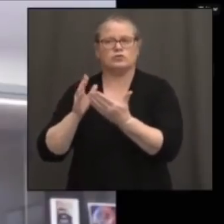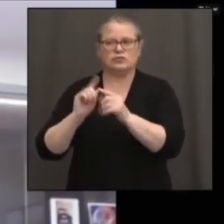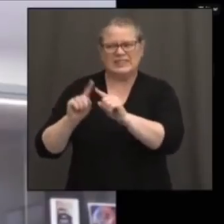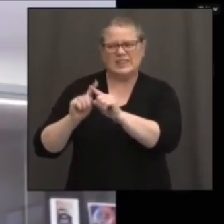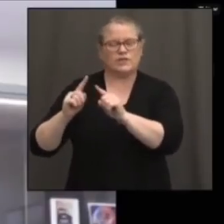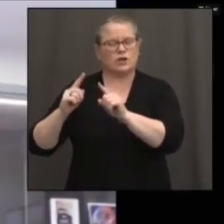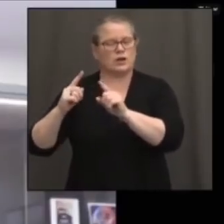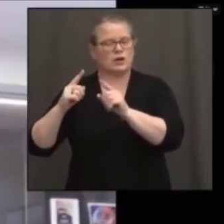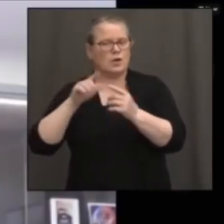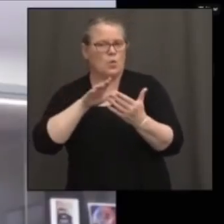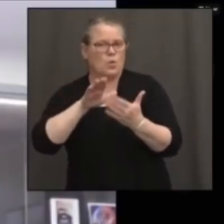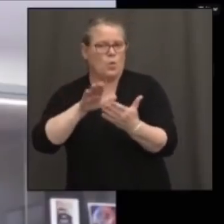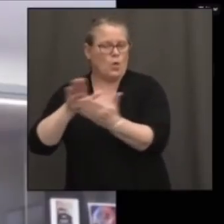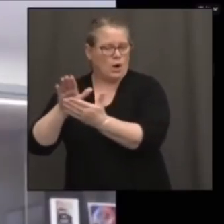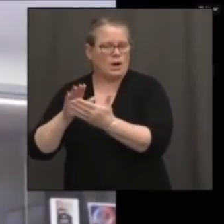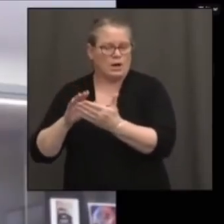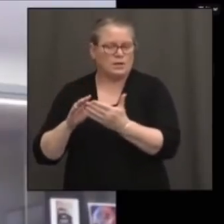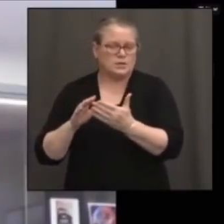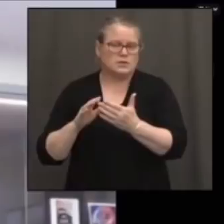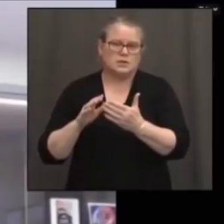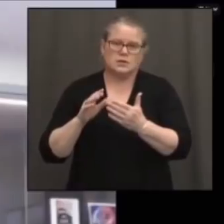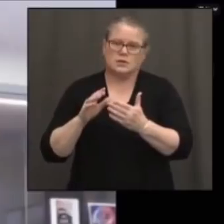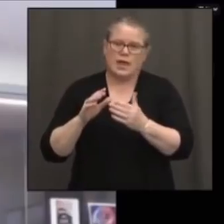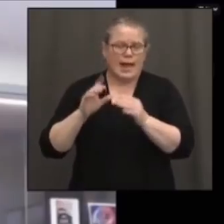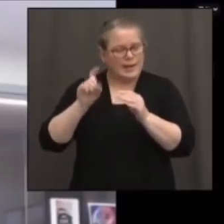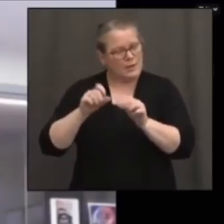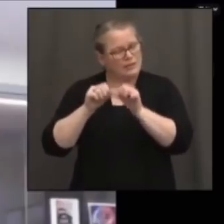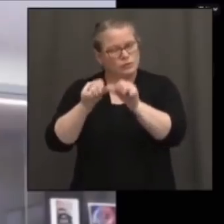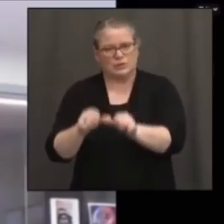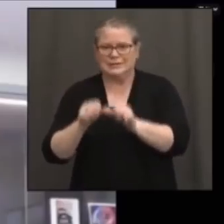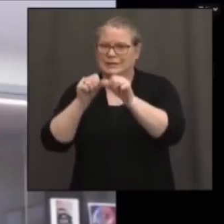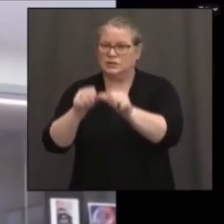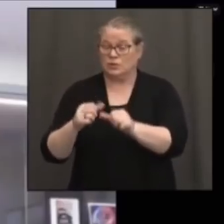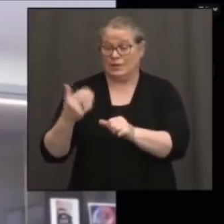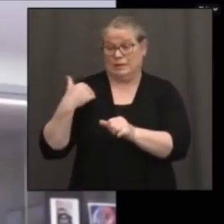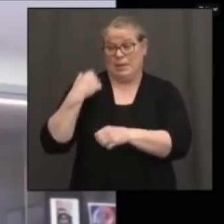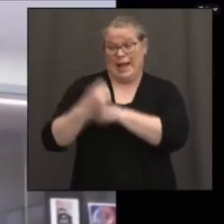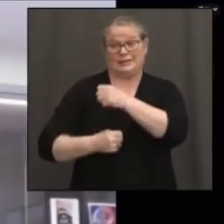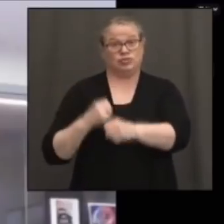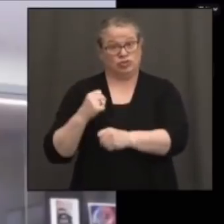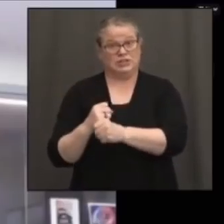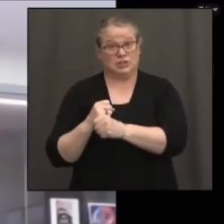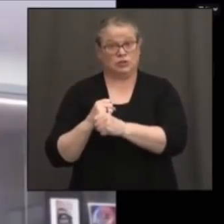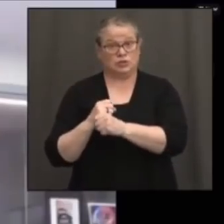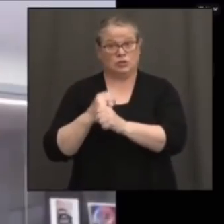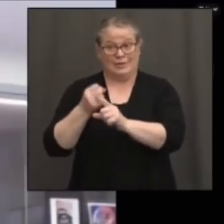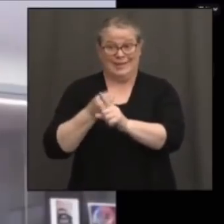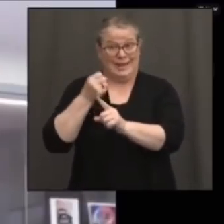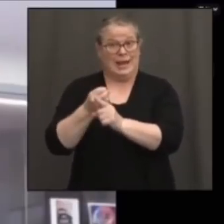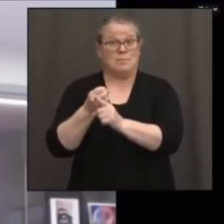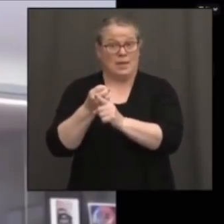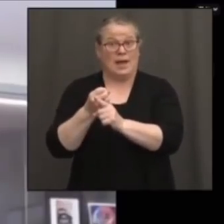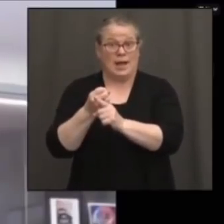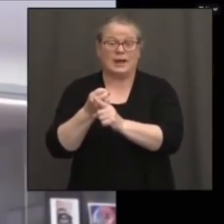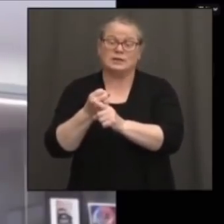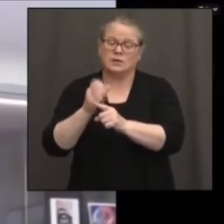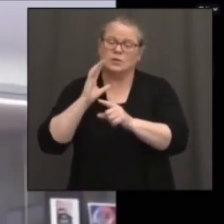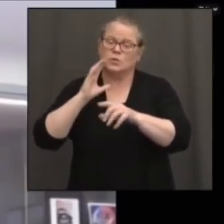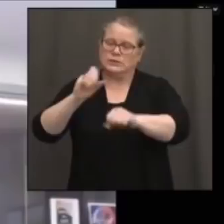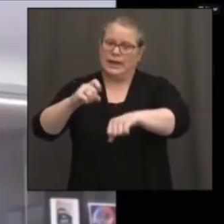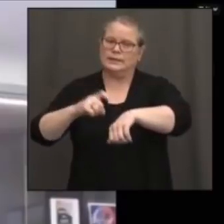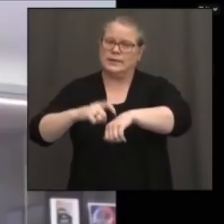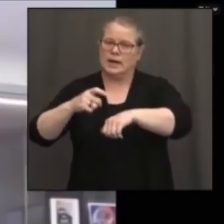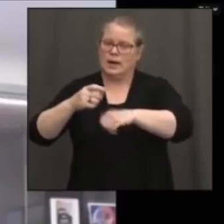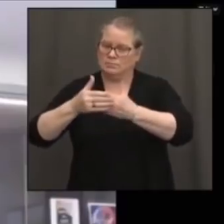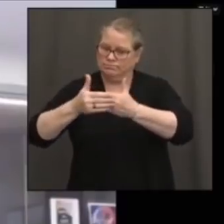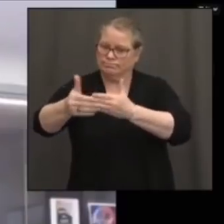needs to take place over time. The impact of this past year will take a while to address, but I think it's